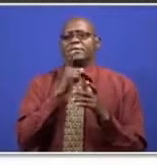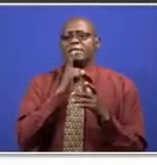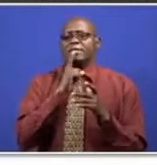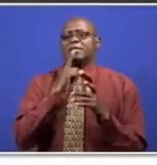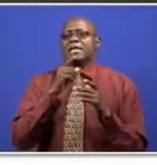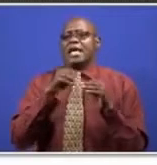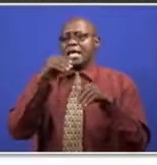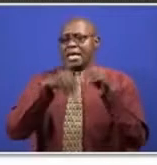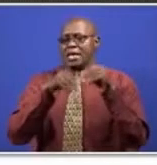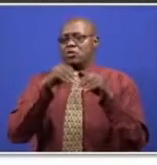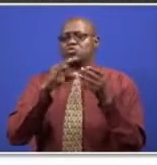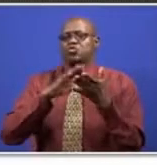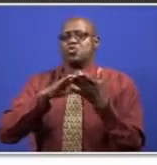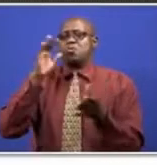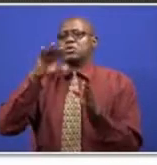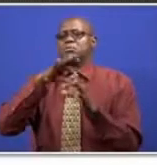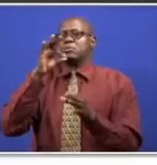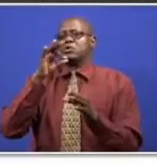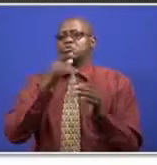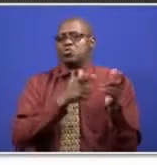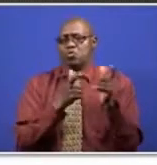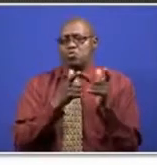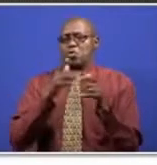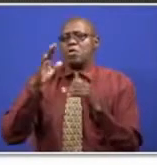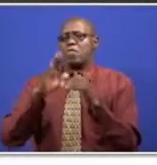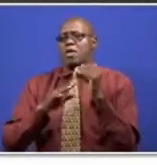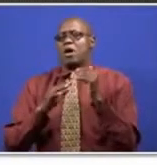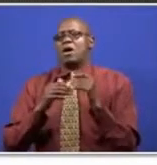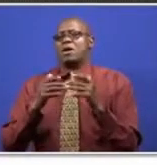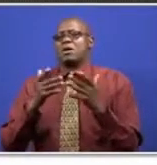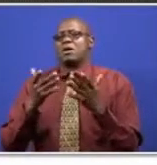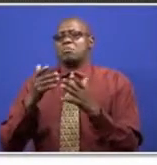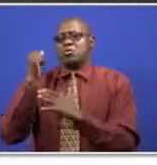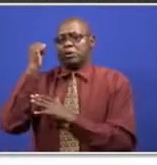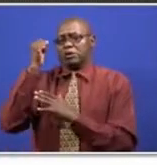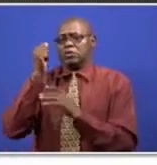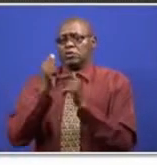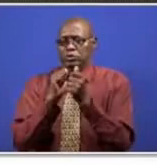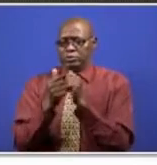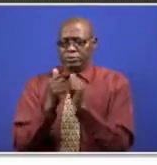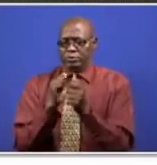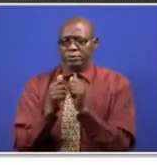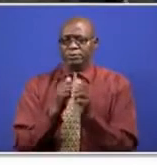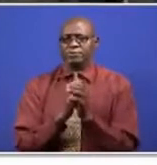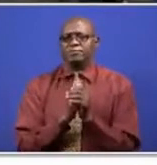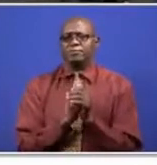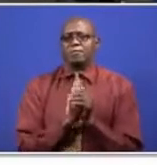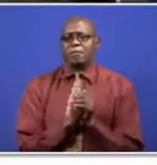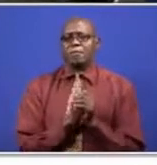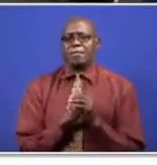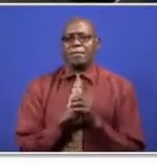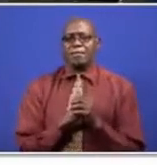spiritual battle than a political contest and can only be won through the prayers of those who believe.